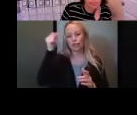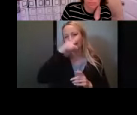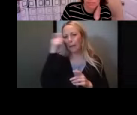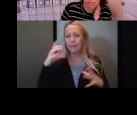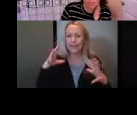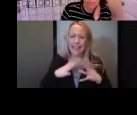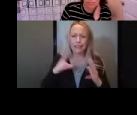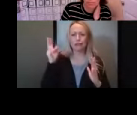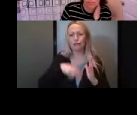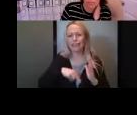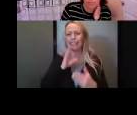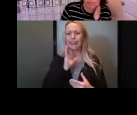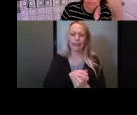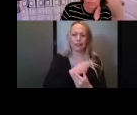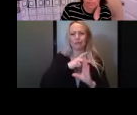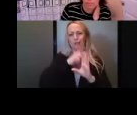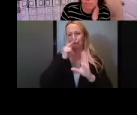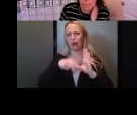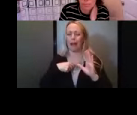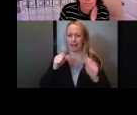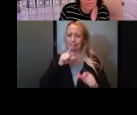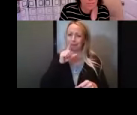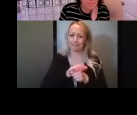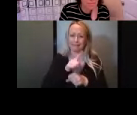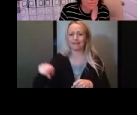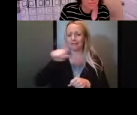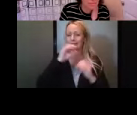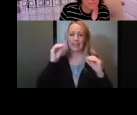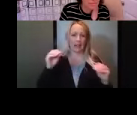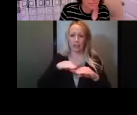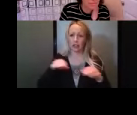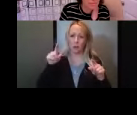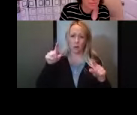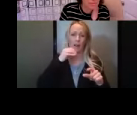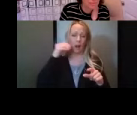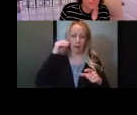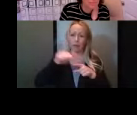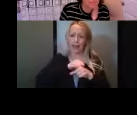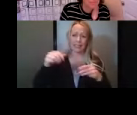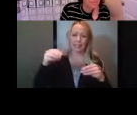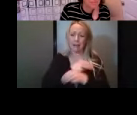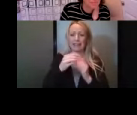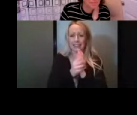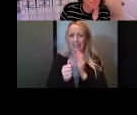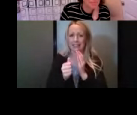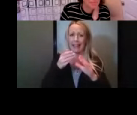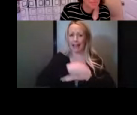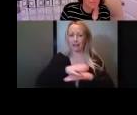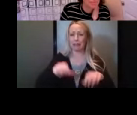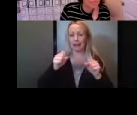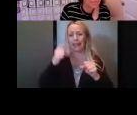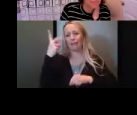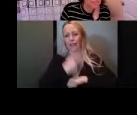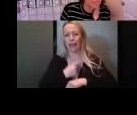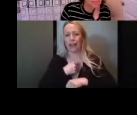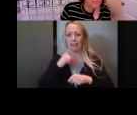reading intervention program. And I can almost guarantee that none of the children are going home and practicing math skills after spending half their day in an intensive reading